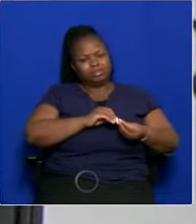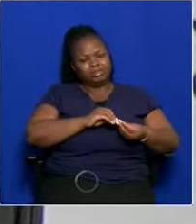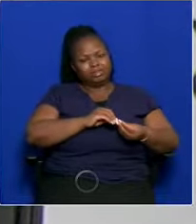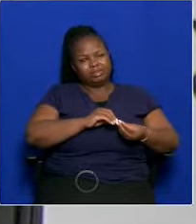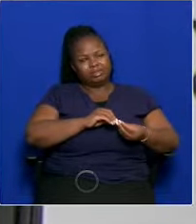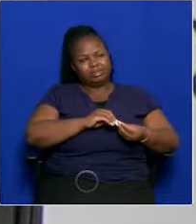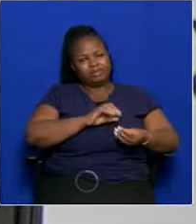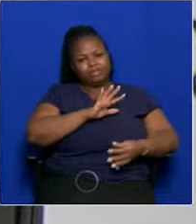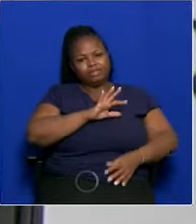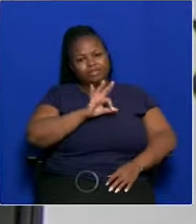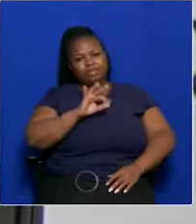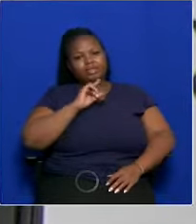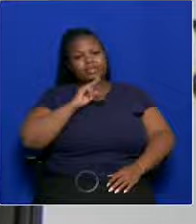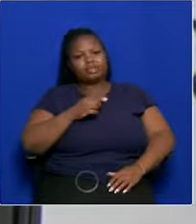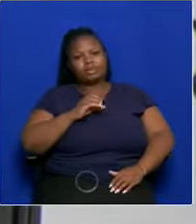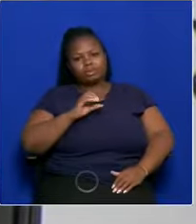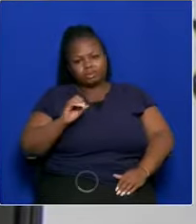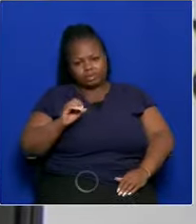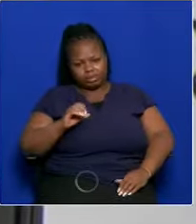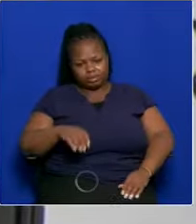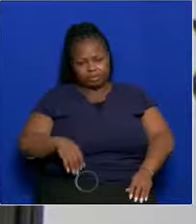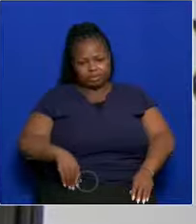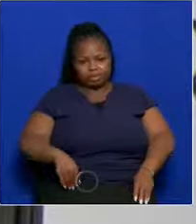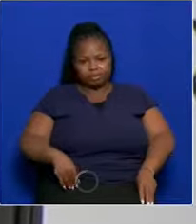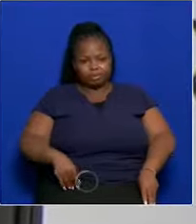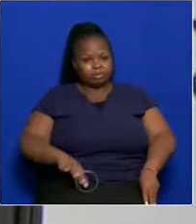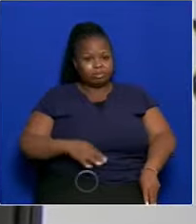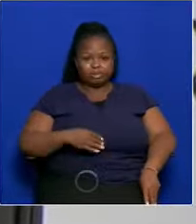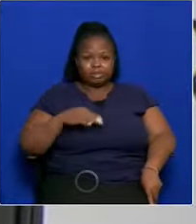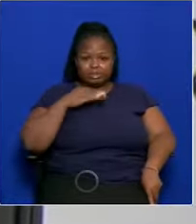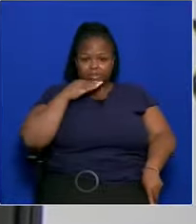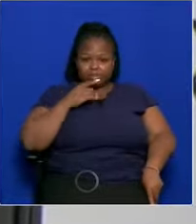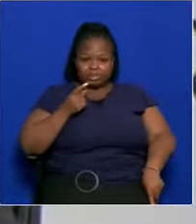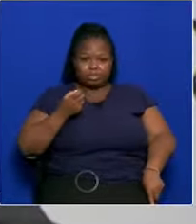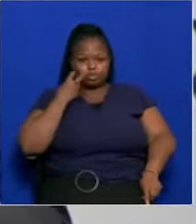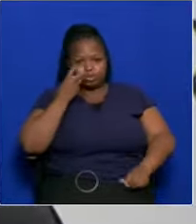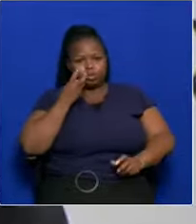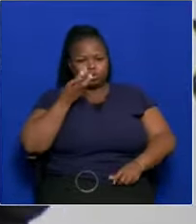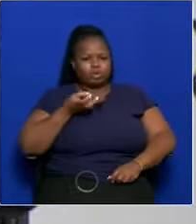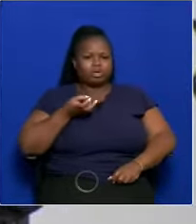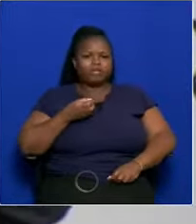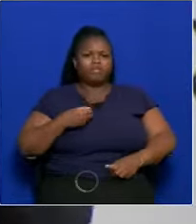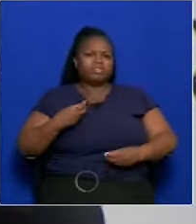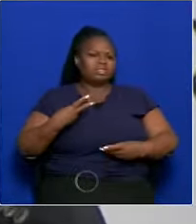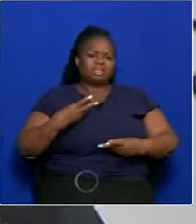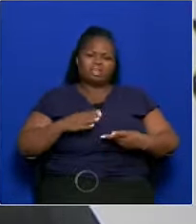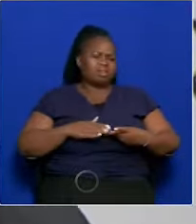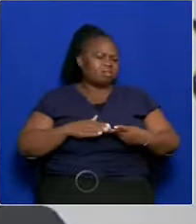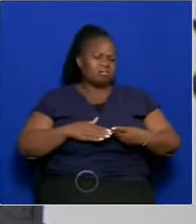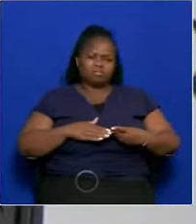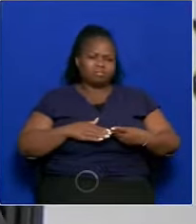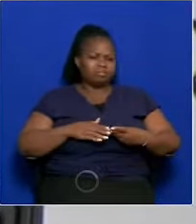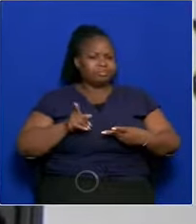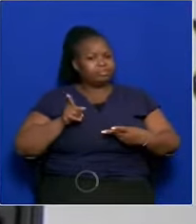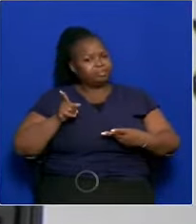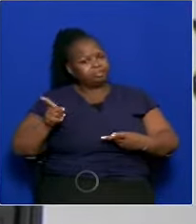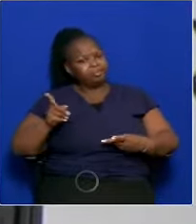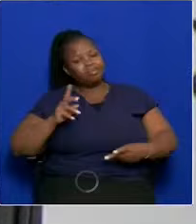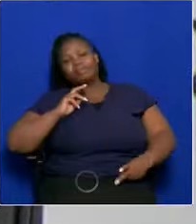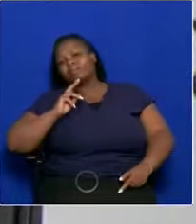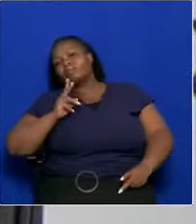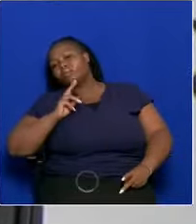53,000. So not to say he was looking for a second one. The one, it was verbal after